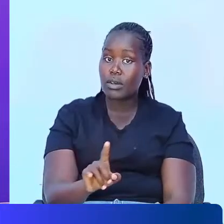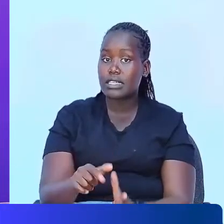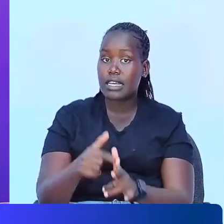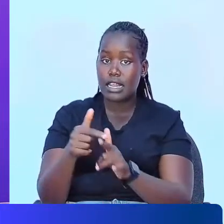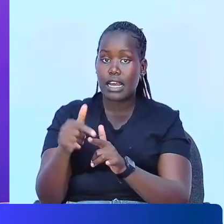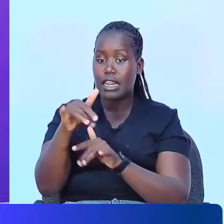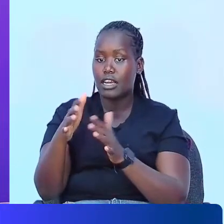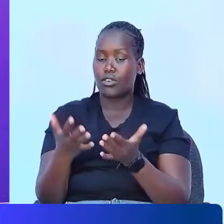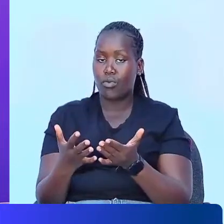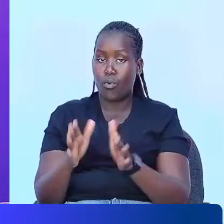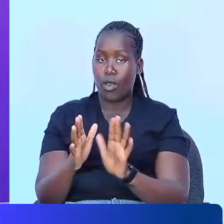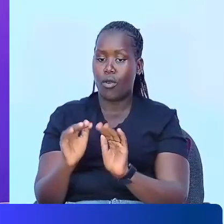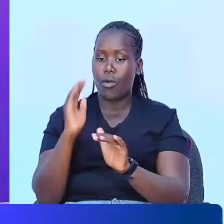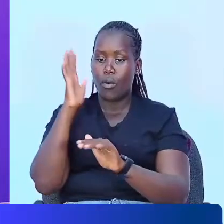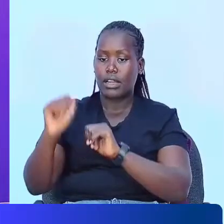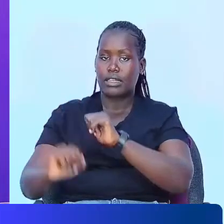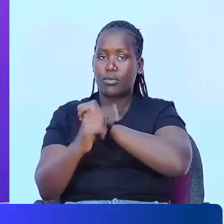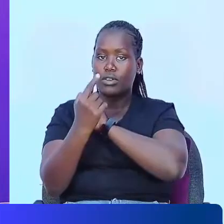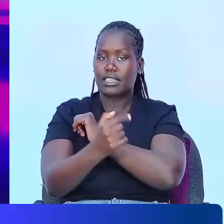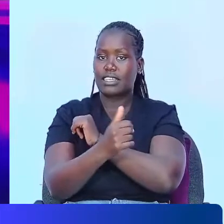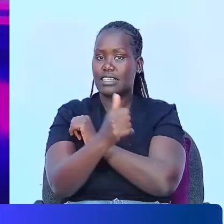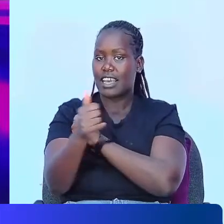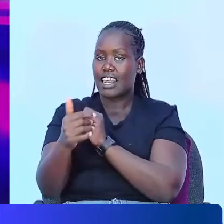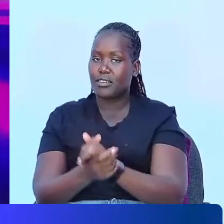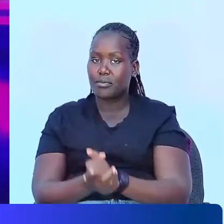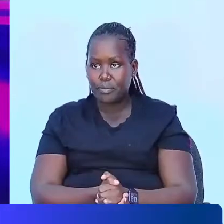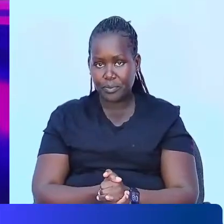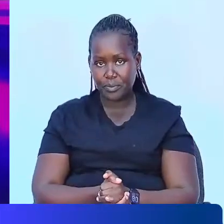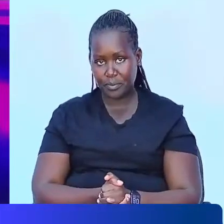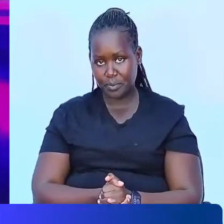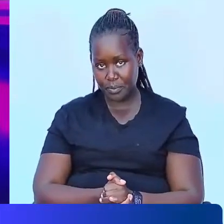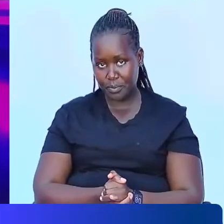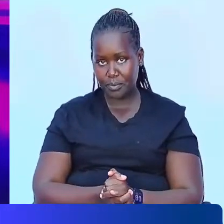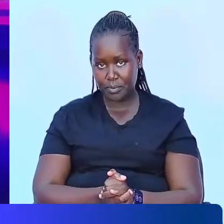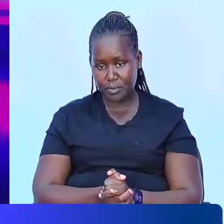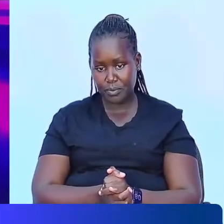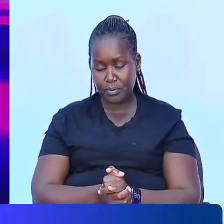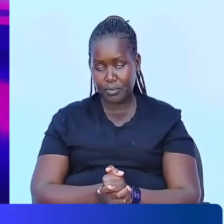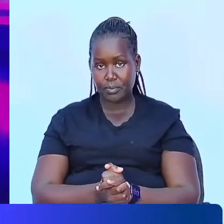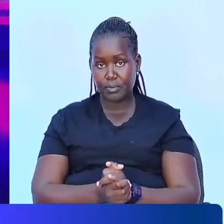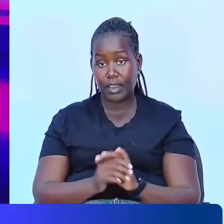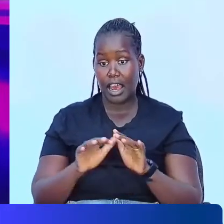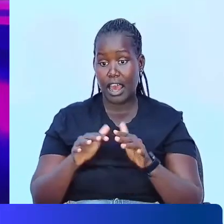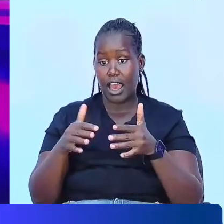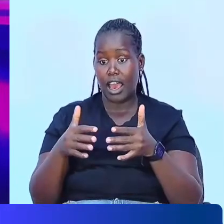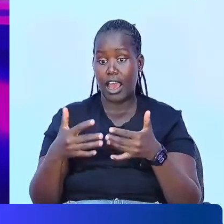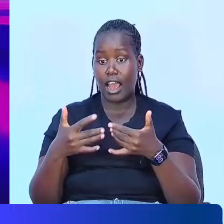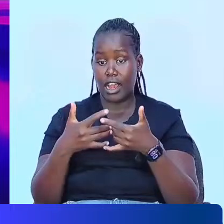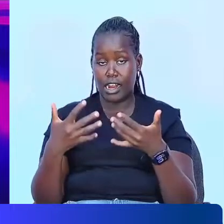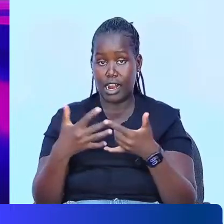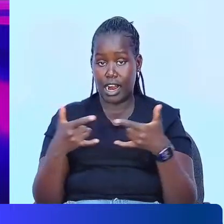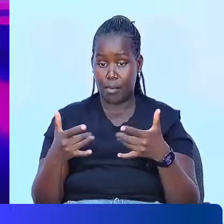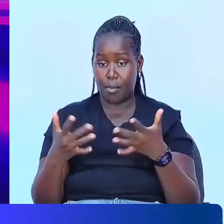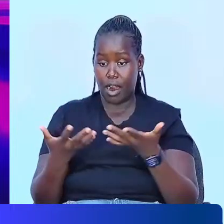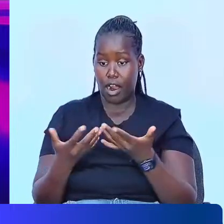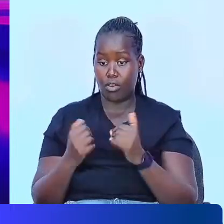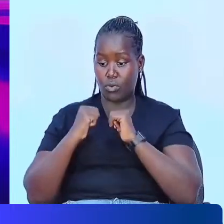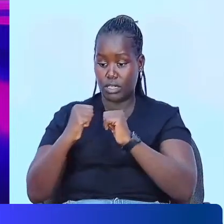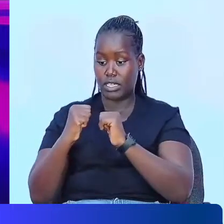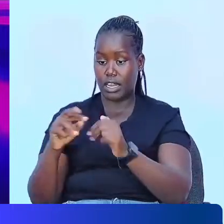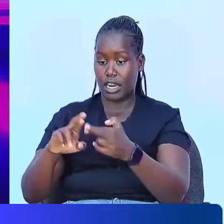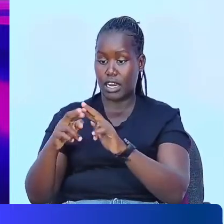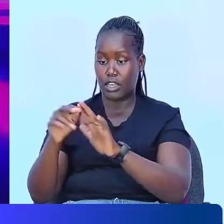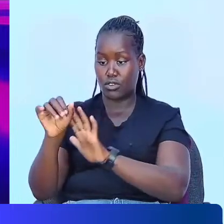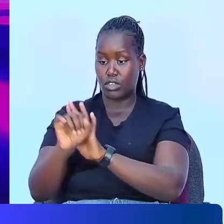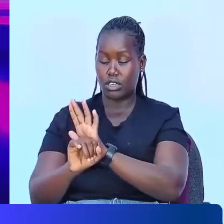we'll support each other. Absolutely. In closing up, how then do we strengthen our relationship